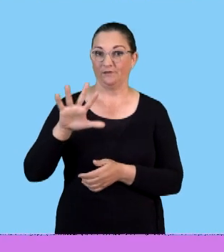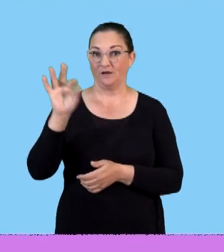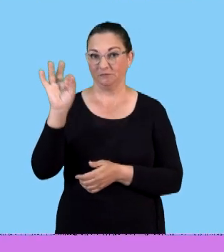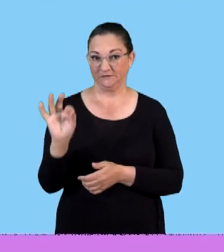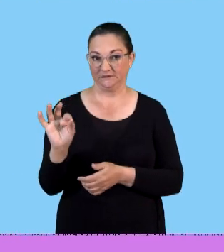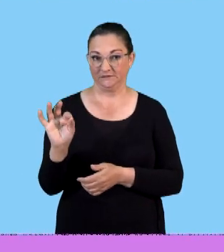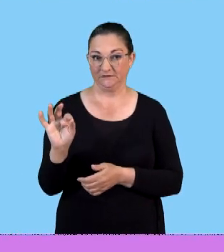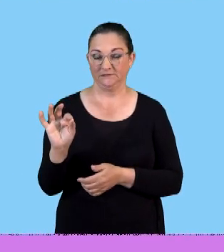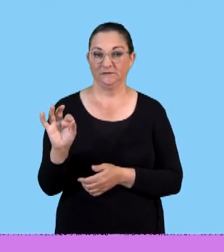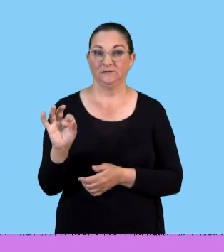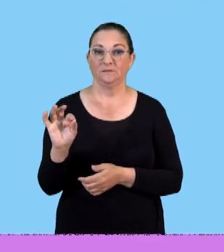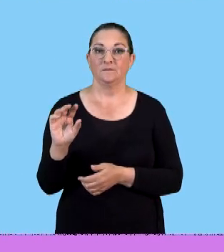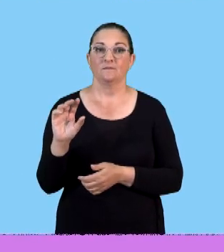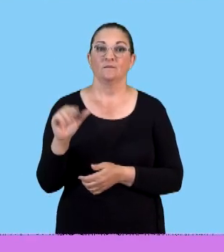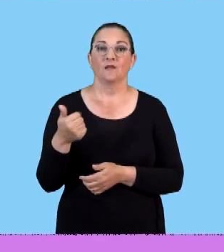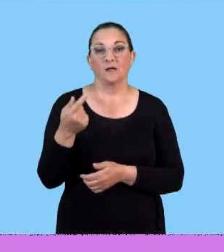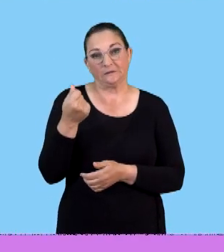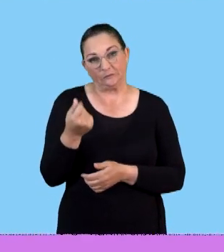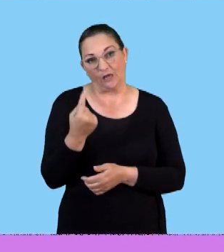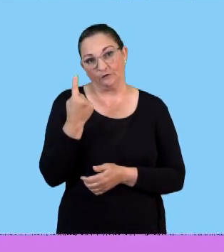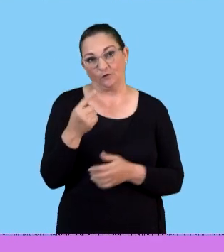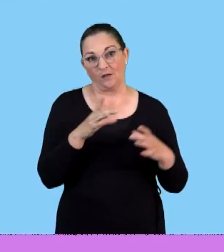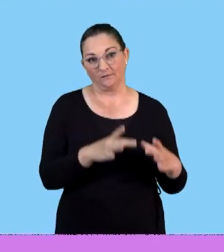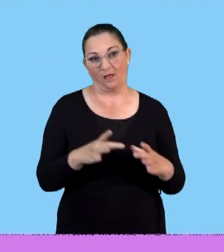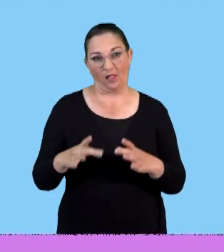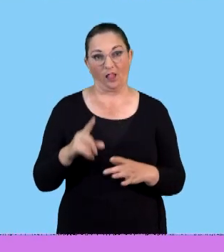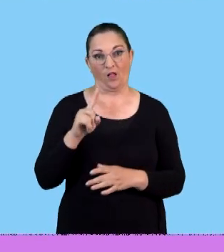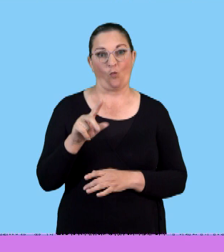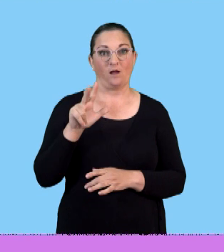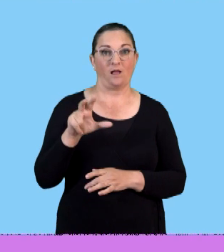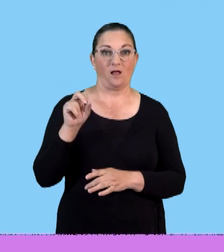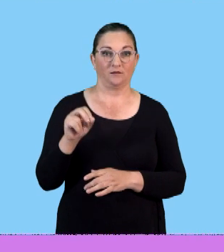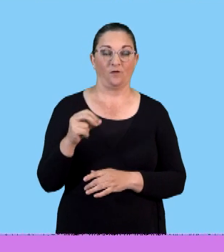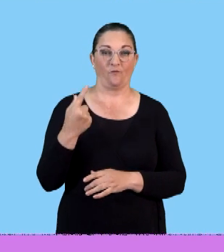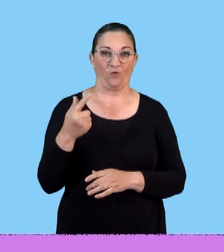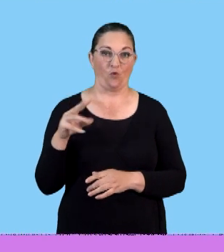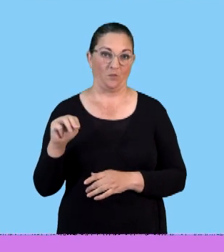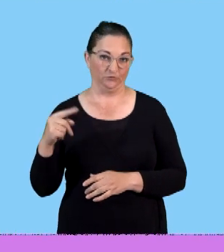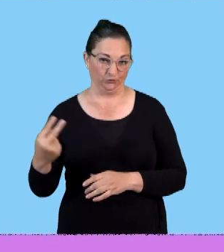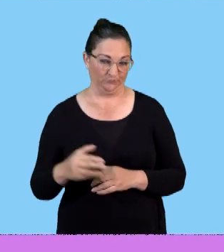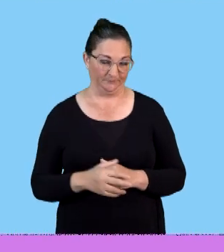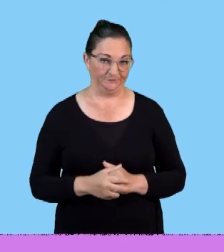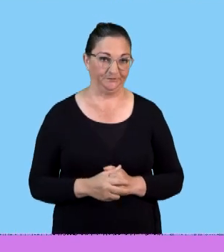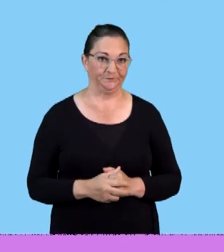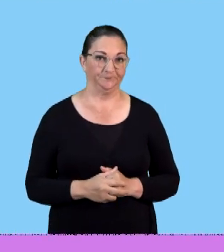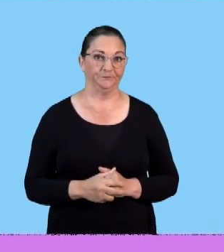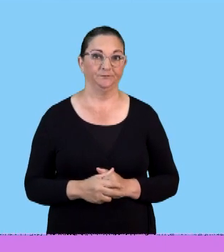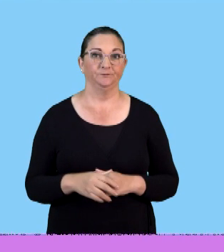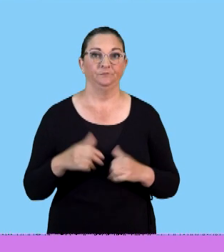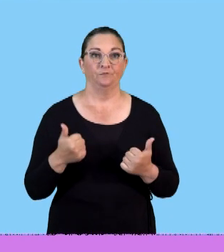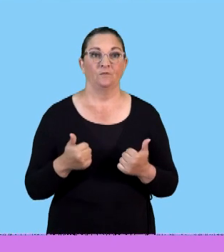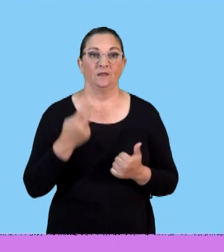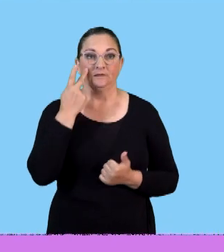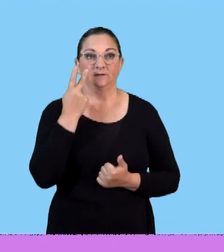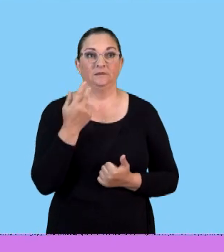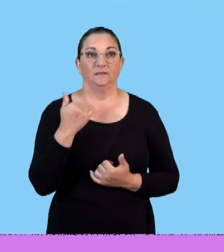25% discount. And then also, of course, the price of the tiles, it's 180 Rand per square meter, right?